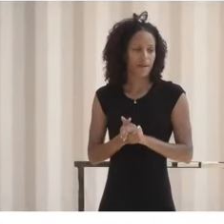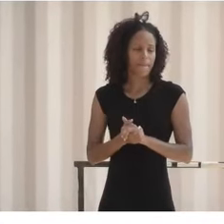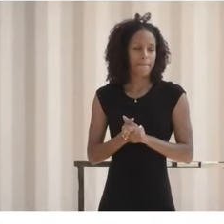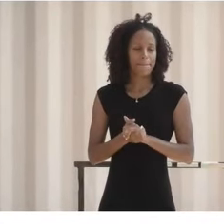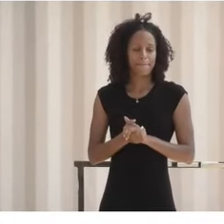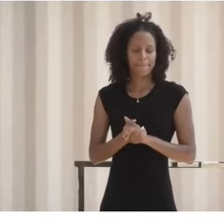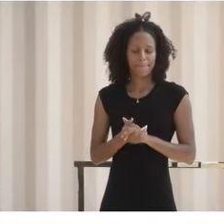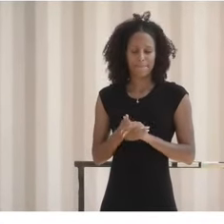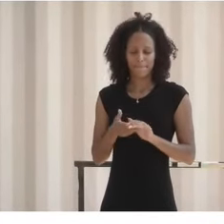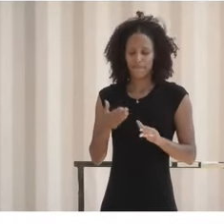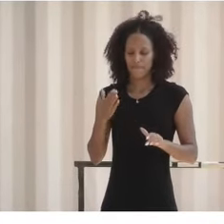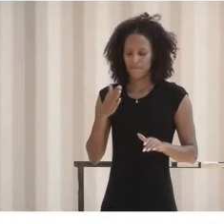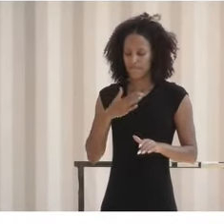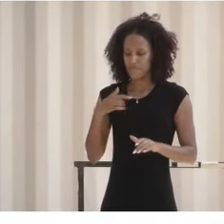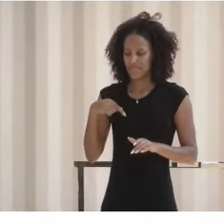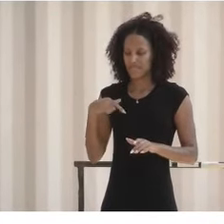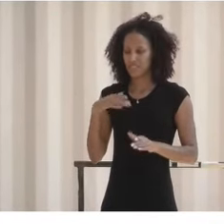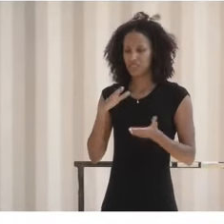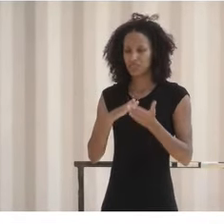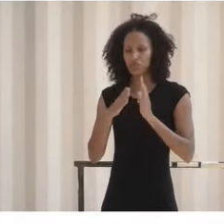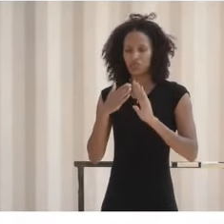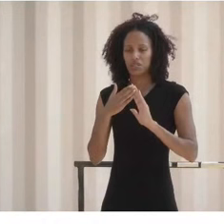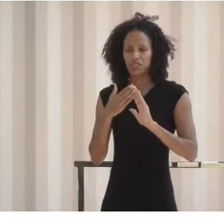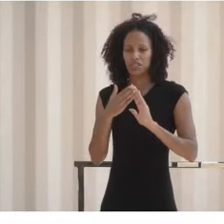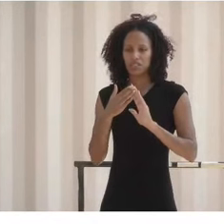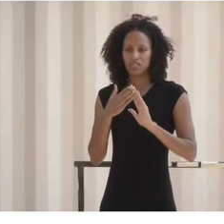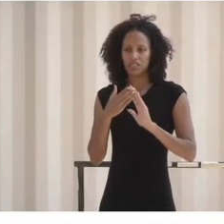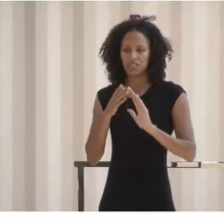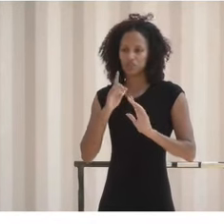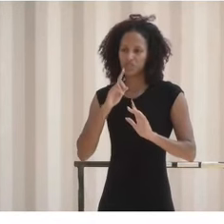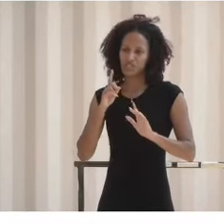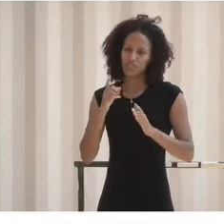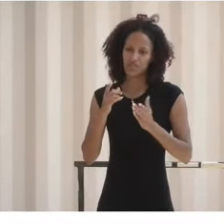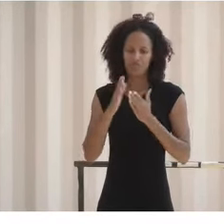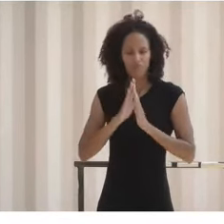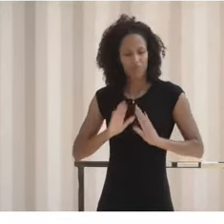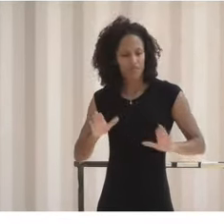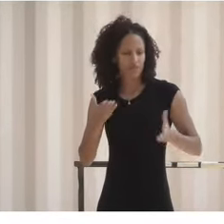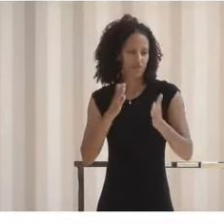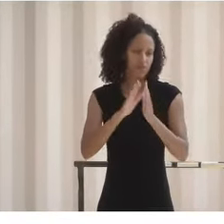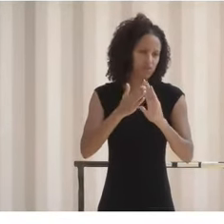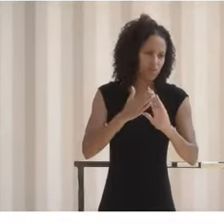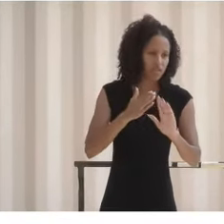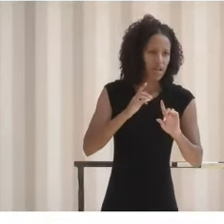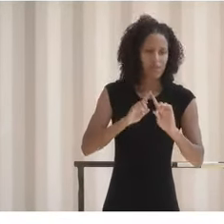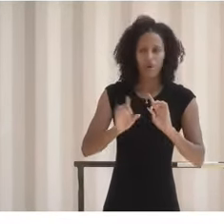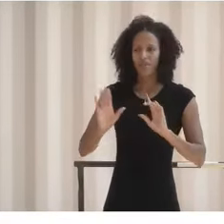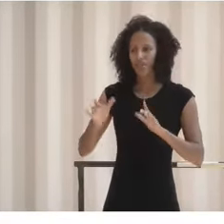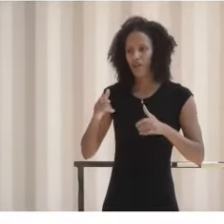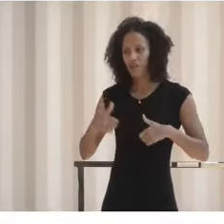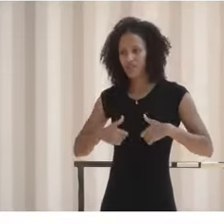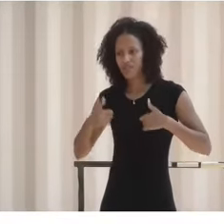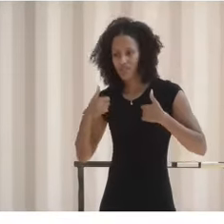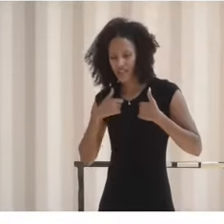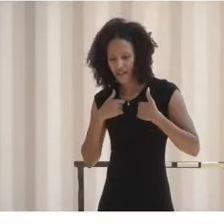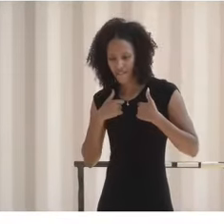The Maasai community are dominantly pastoral communities, and they get their source of livelihood